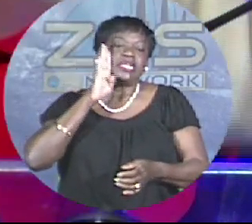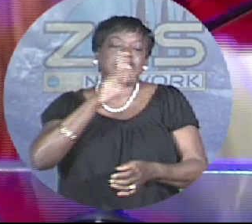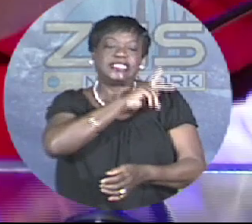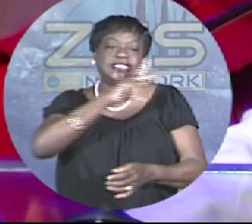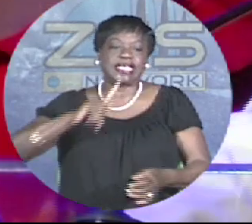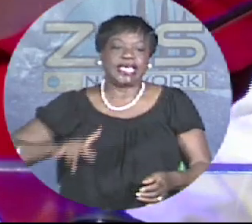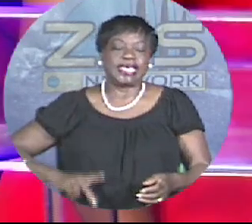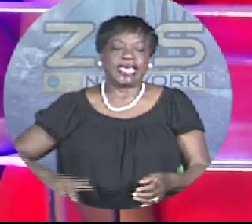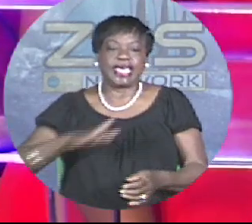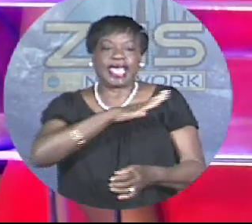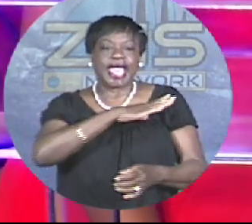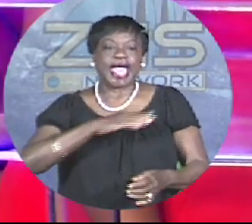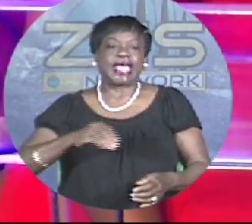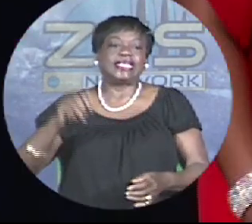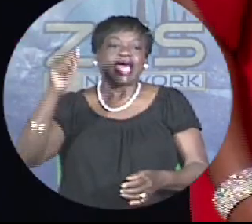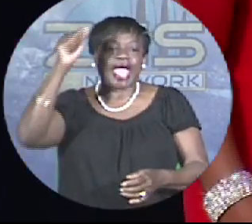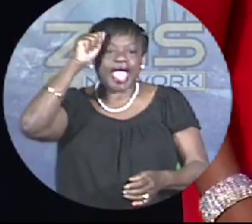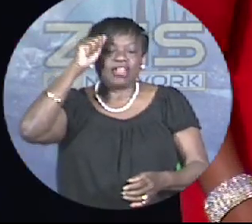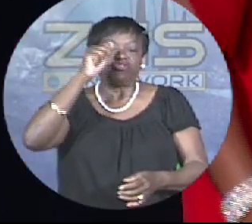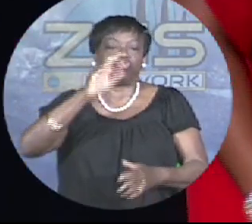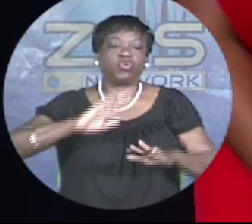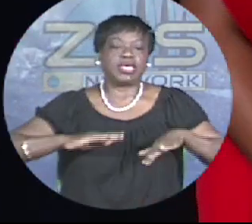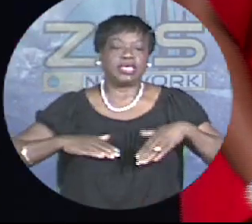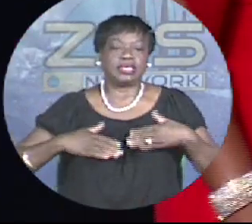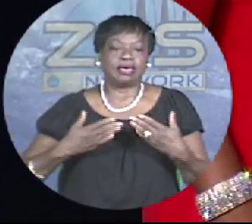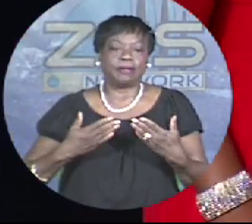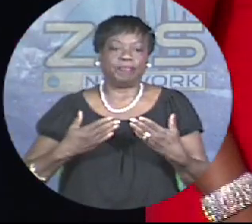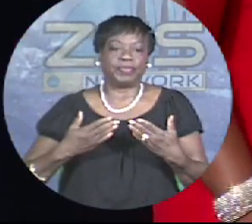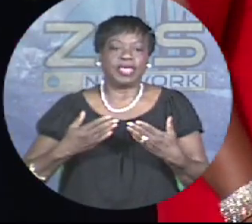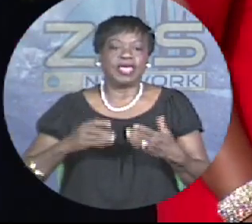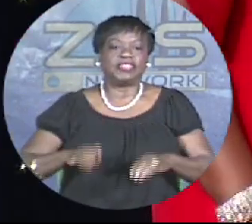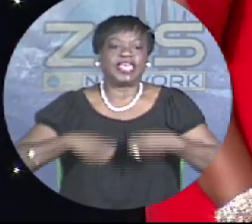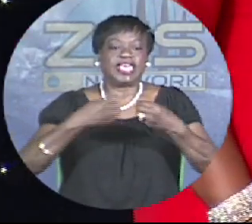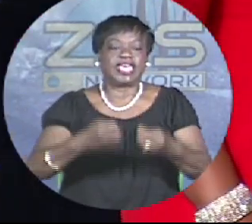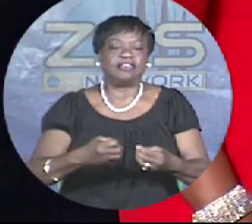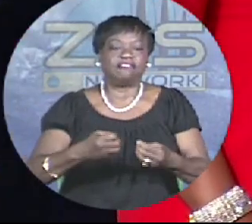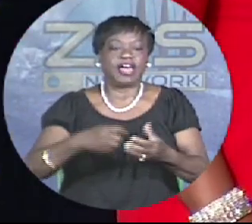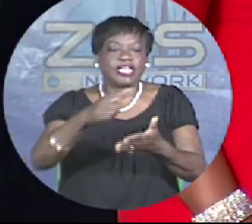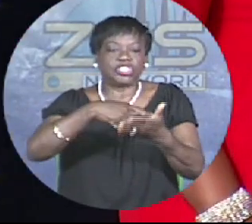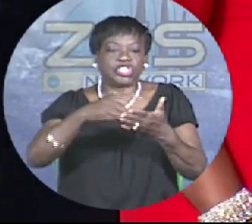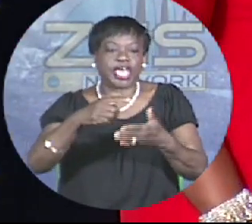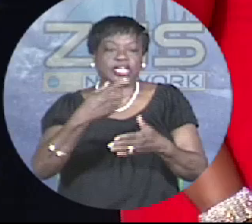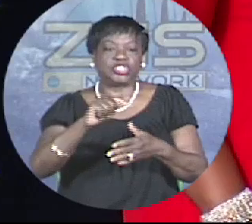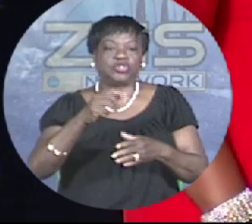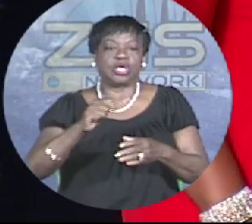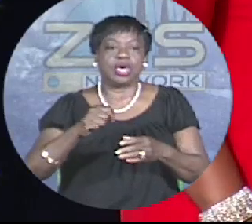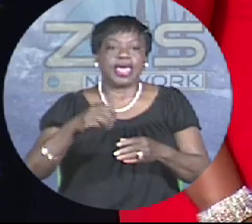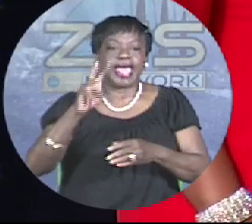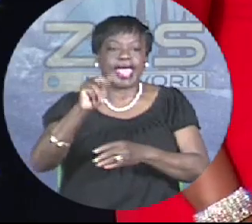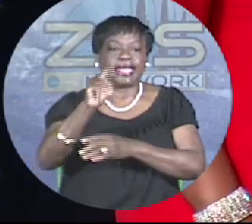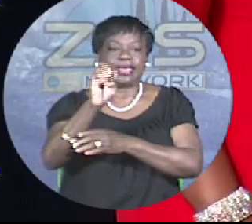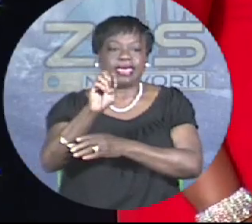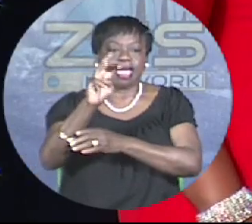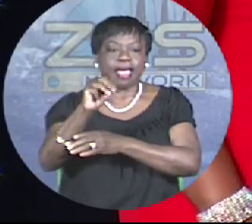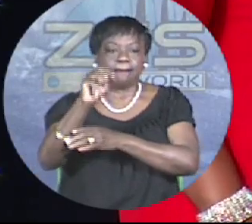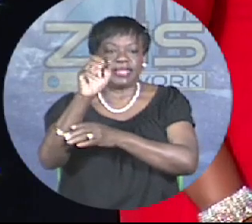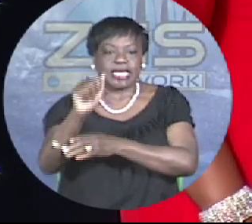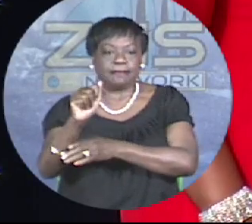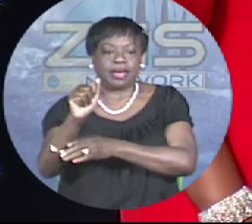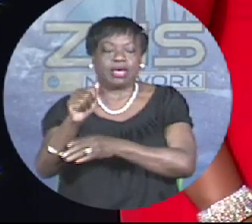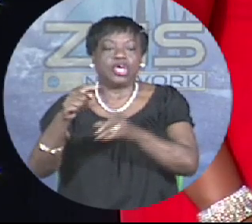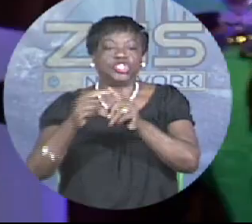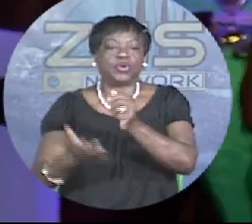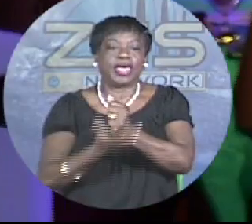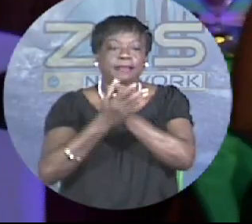and U.S. Ambassador Andrew Young. The foundation also donated a check to the National Emergency Management Agency to assist in